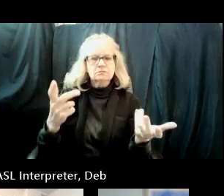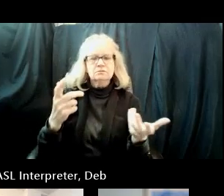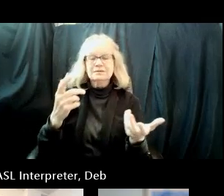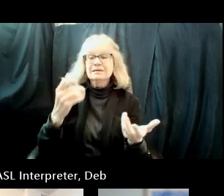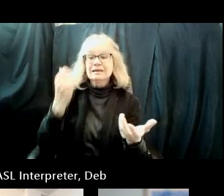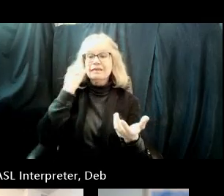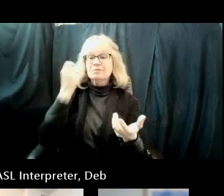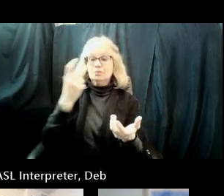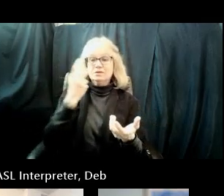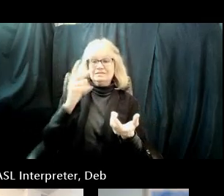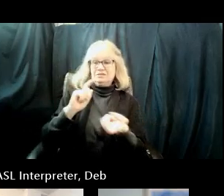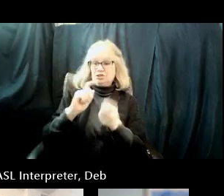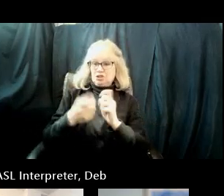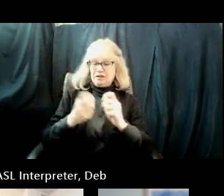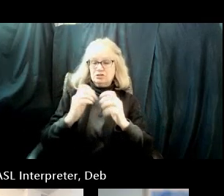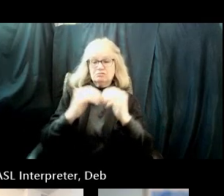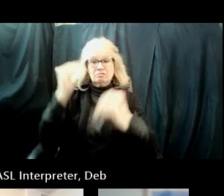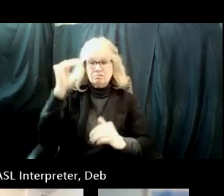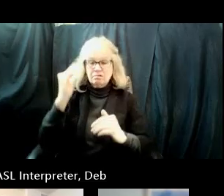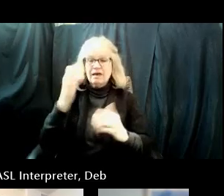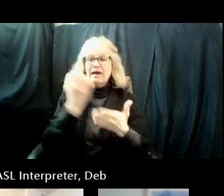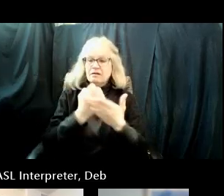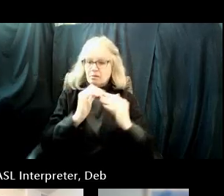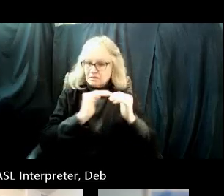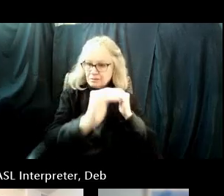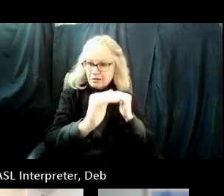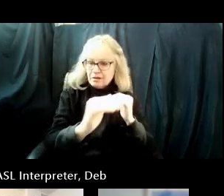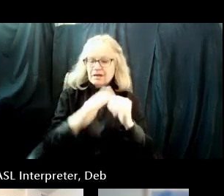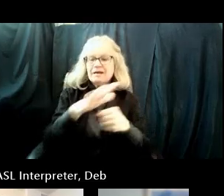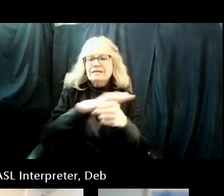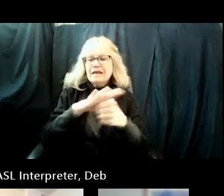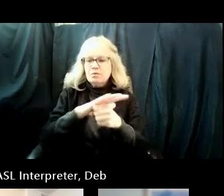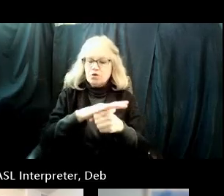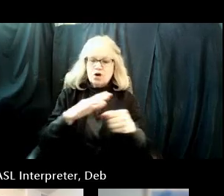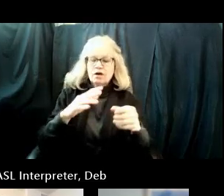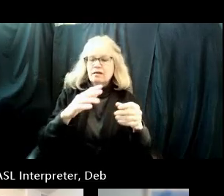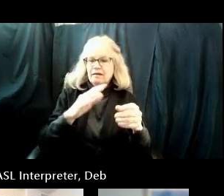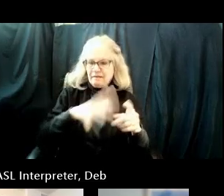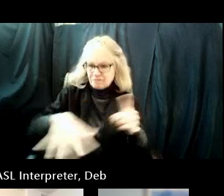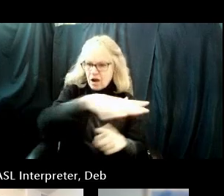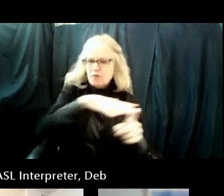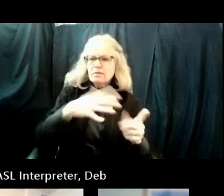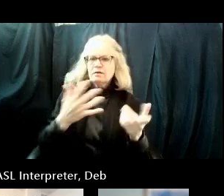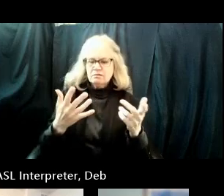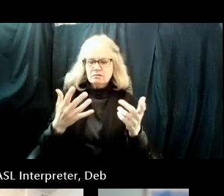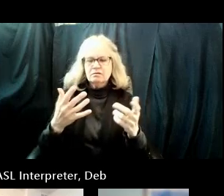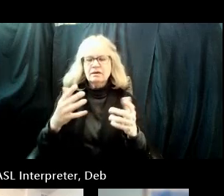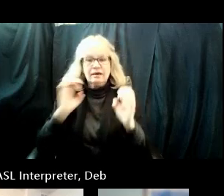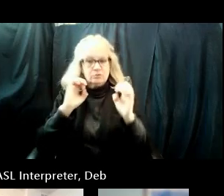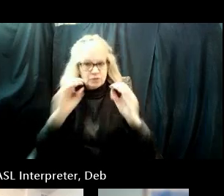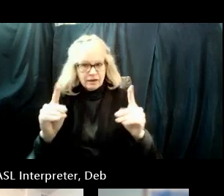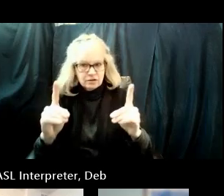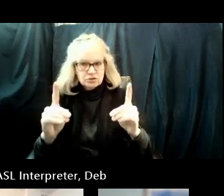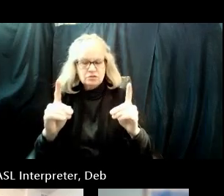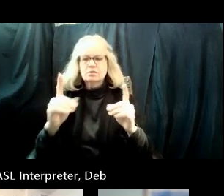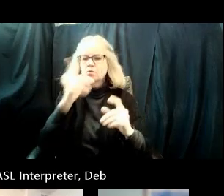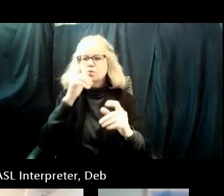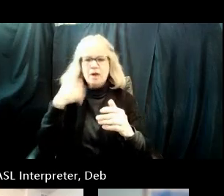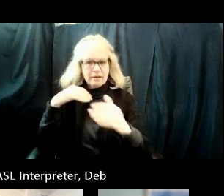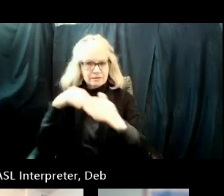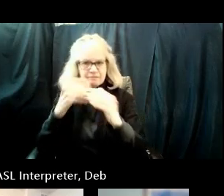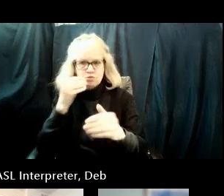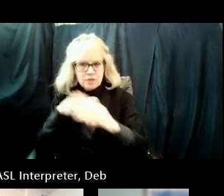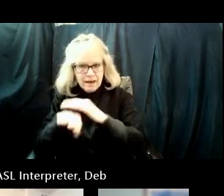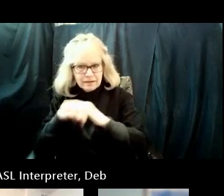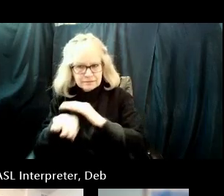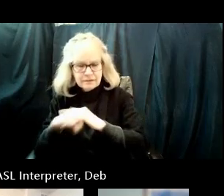changes in disparities in economic stability, in neighborhood and physical environment, education, who has access to food, and what